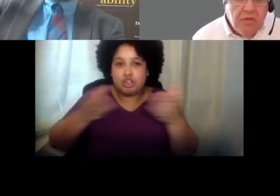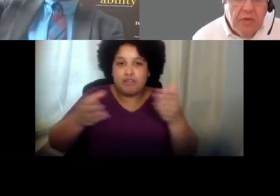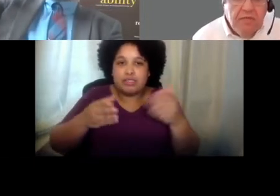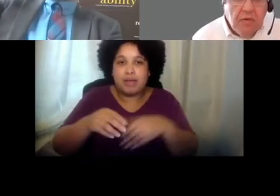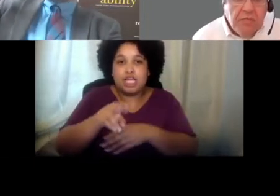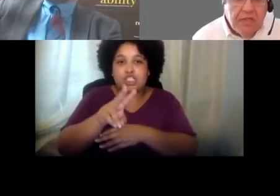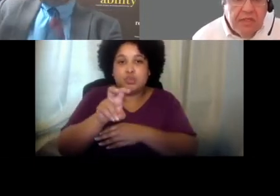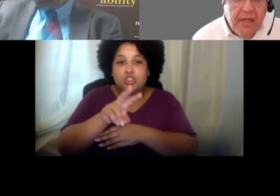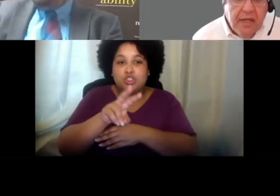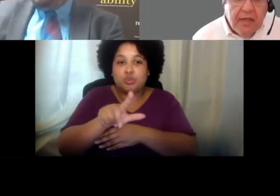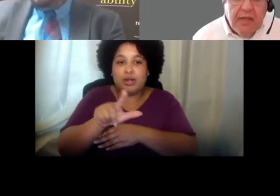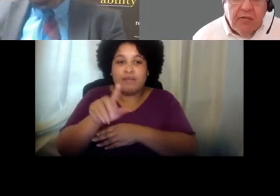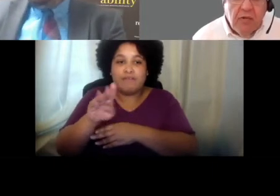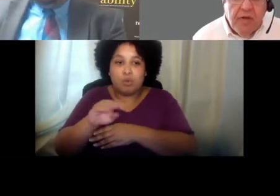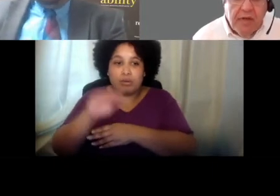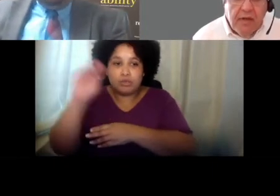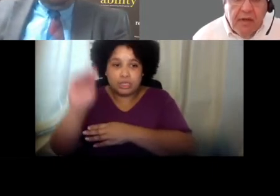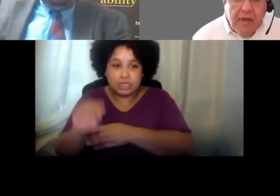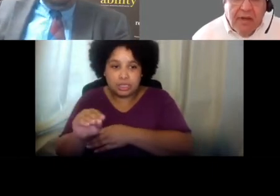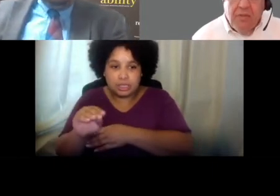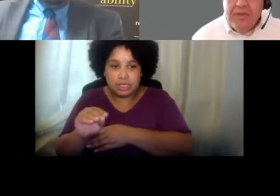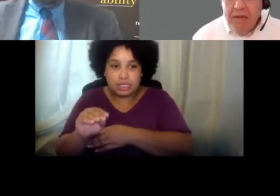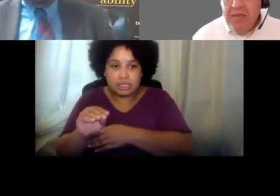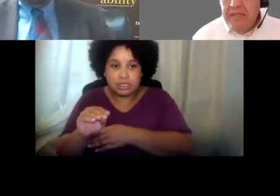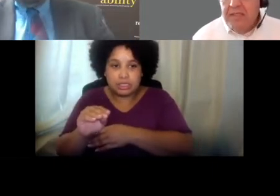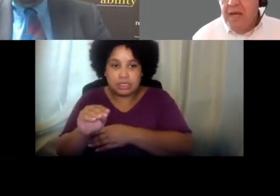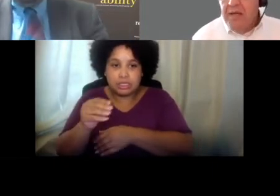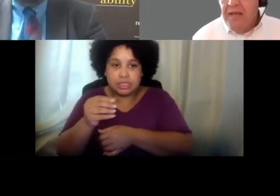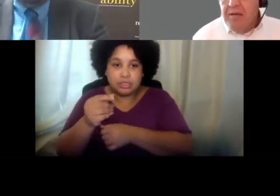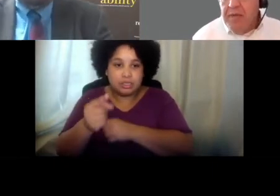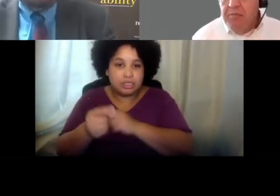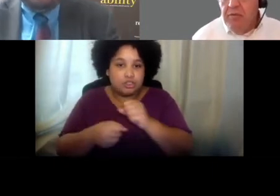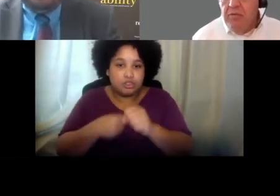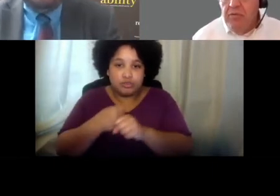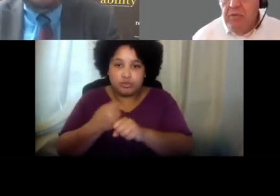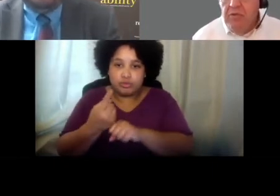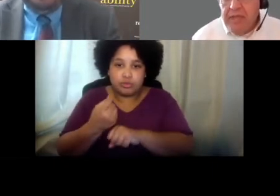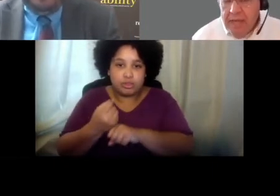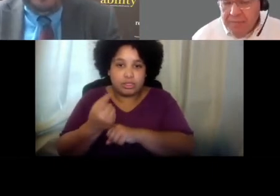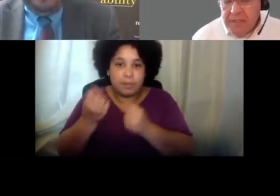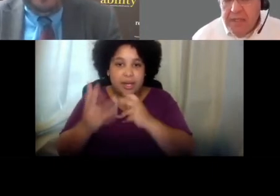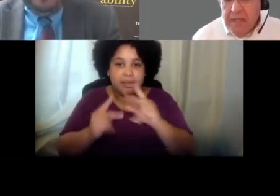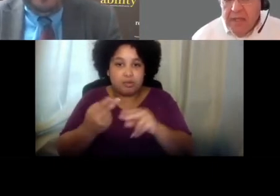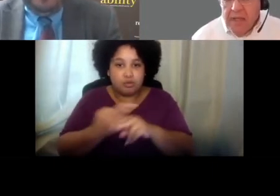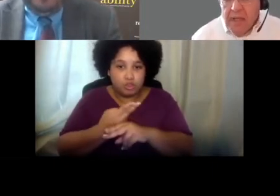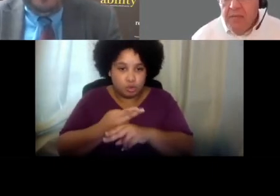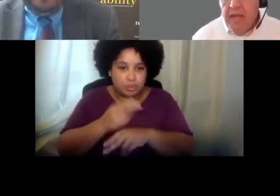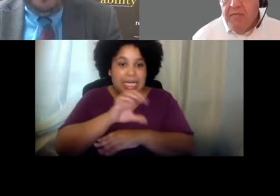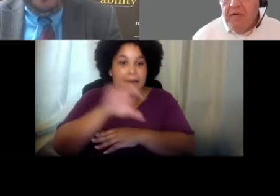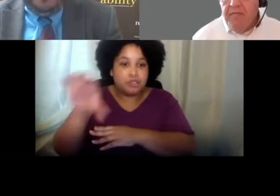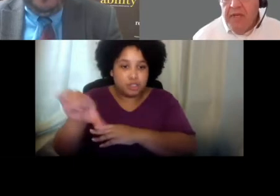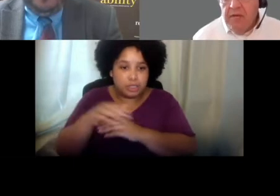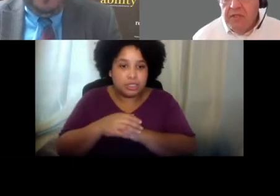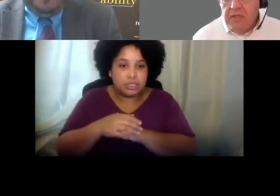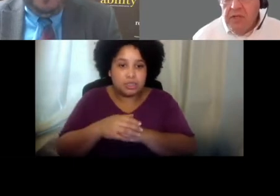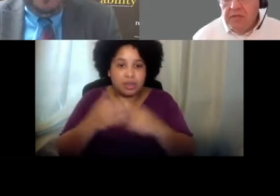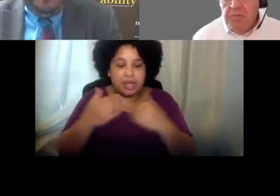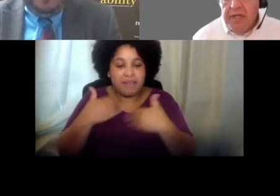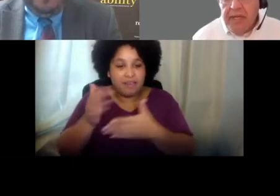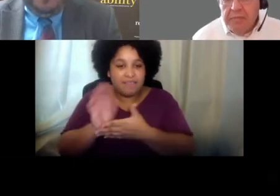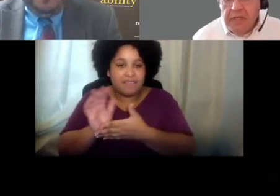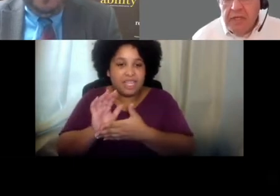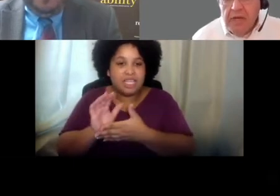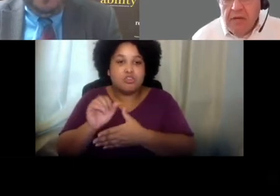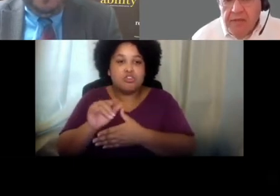224% year over year. What that means is we got a lot of people who use captioning. And we have our video studios